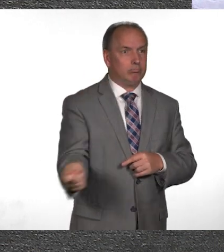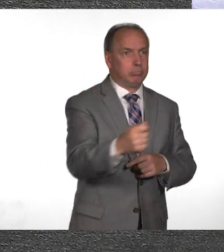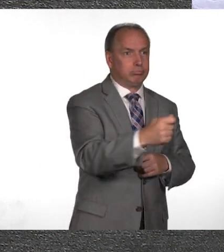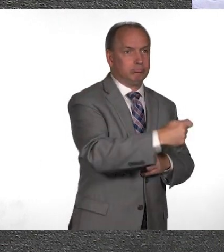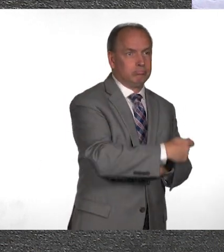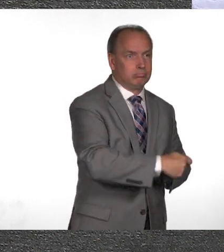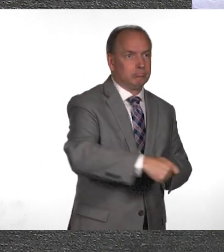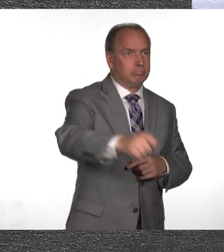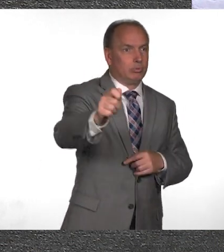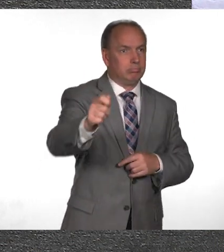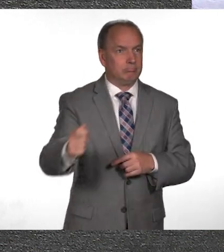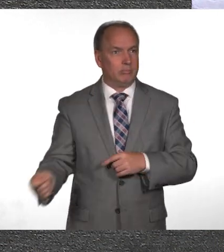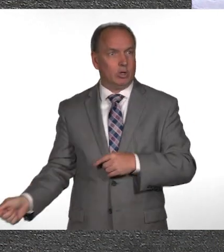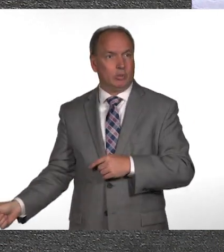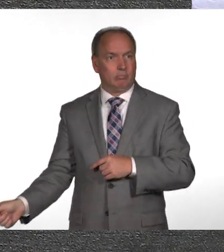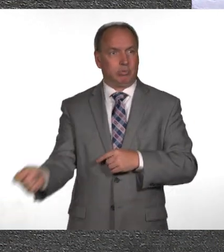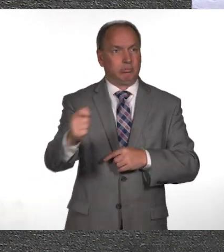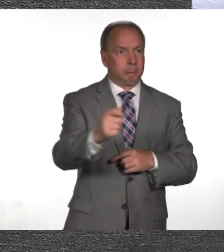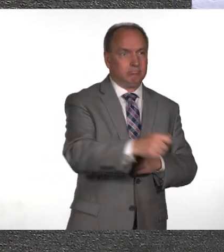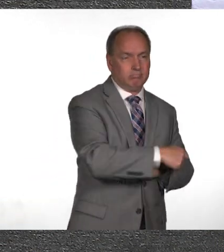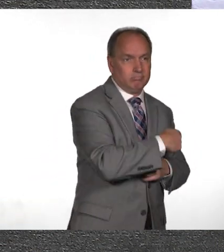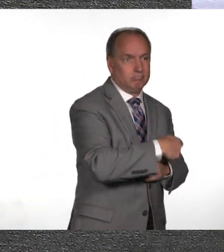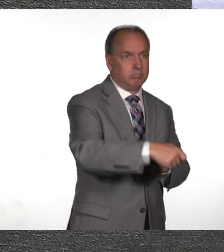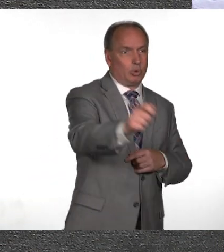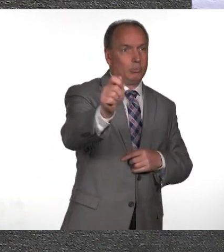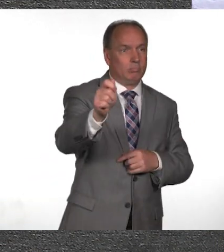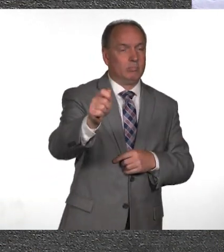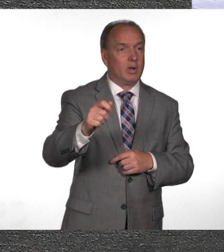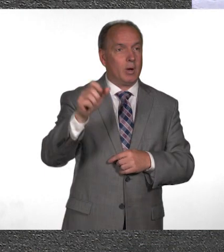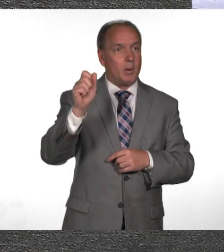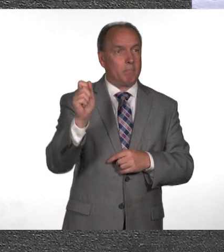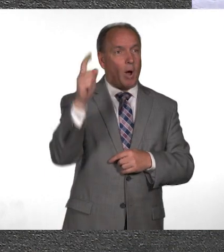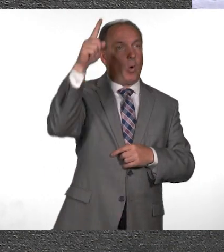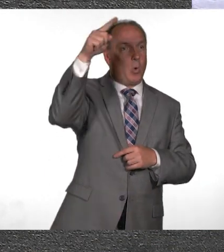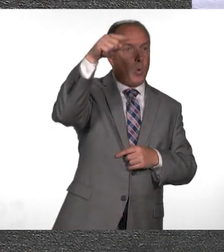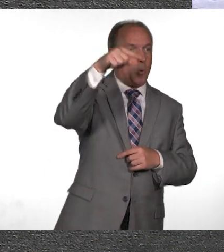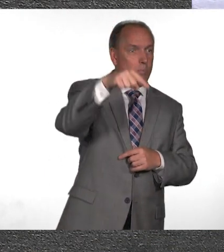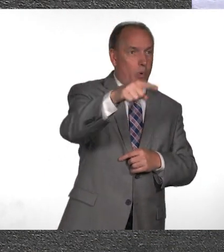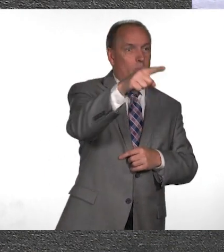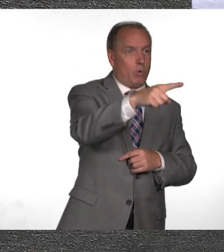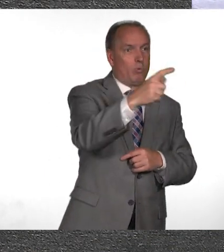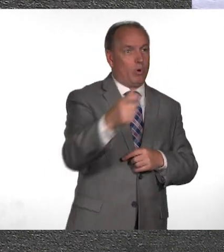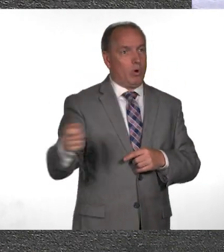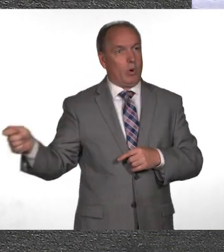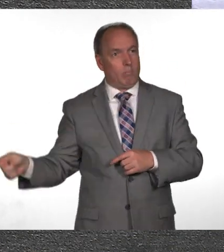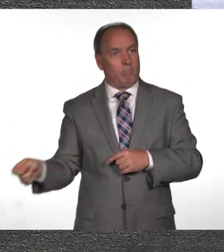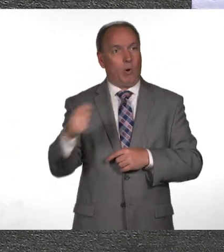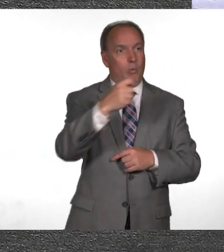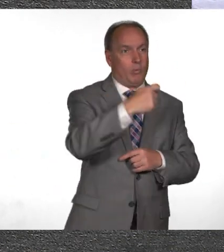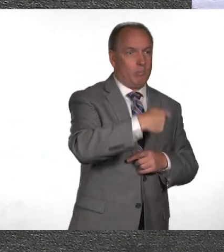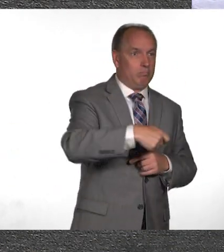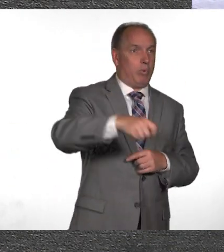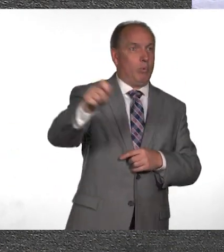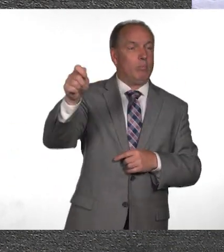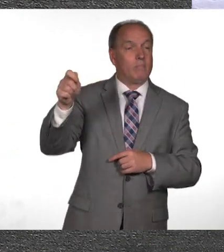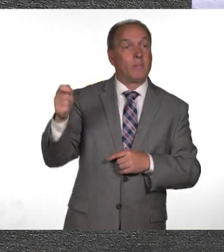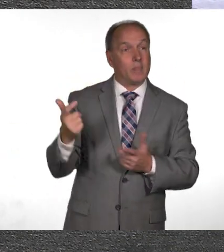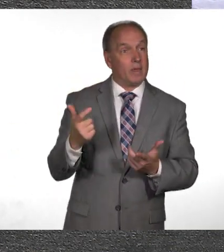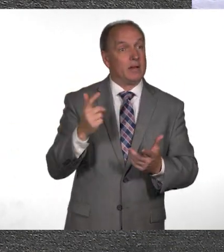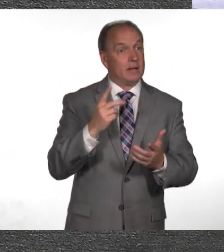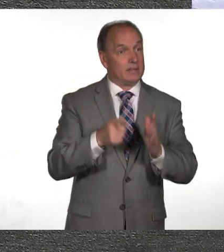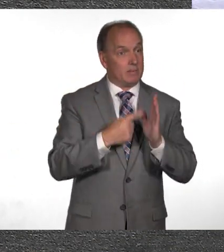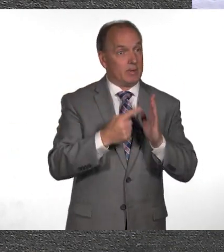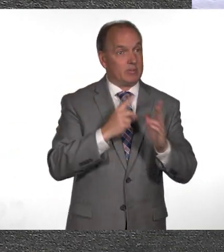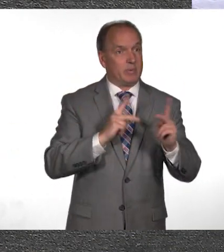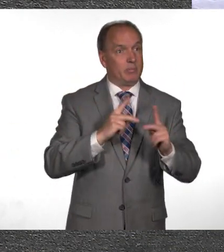playing tennis. You can hit them with a tennis racket and they bounce and go over top of the net and you try to hit it back and forth. Well, sometimes people like